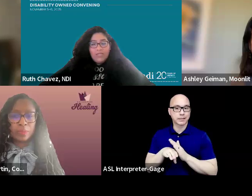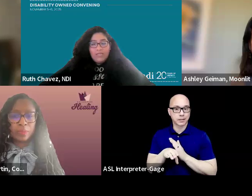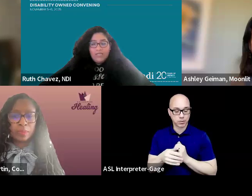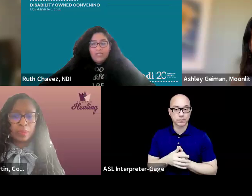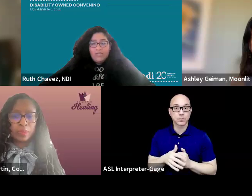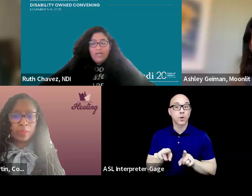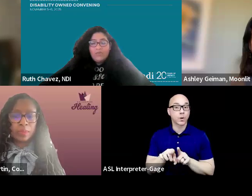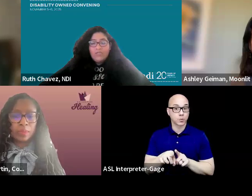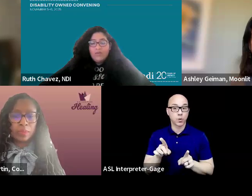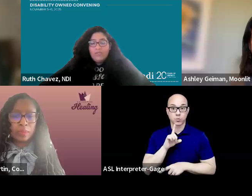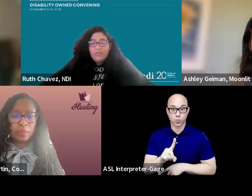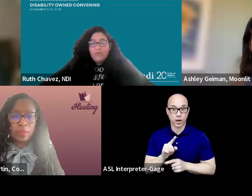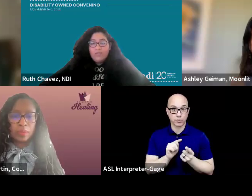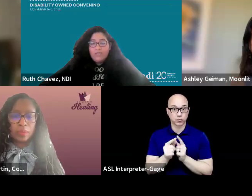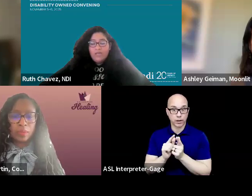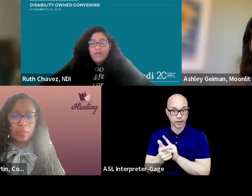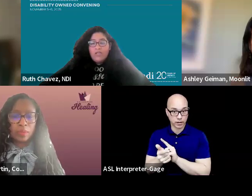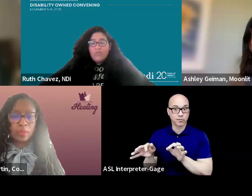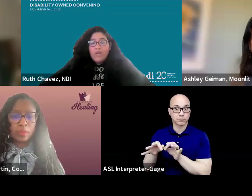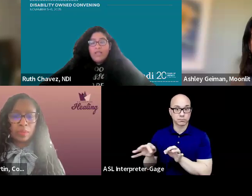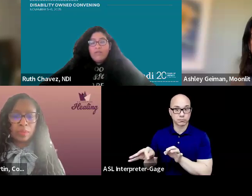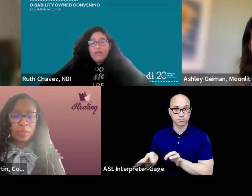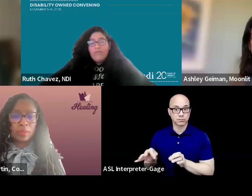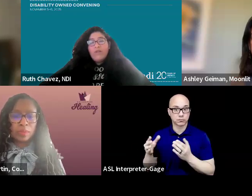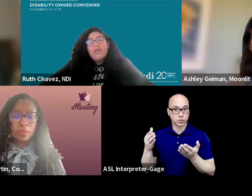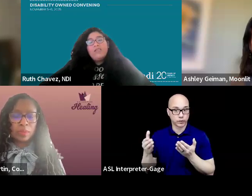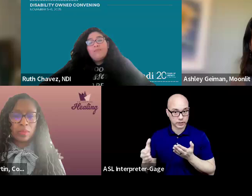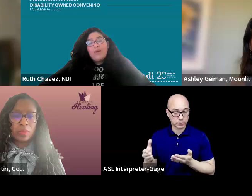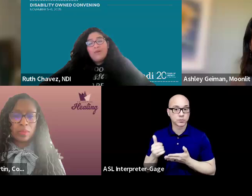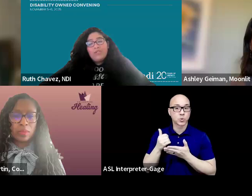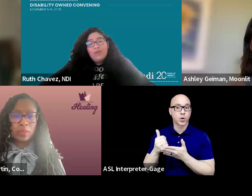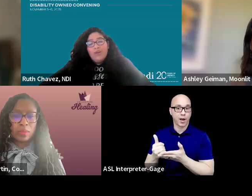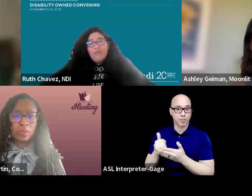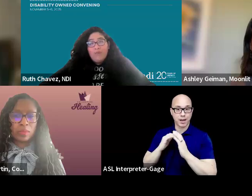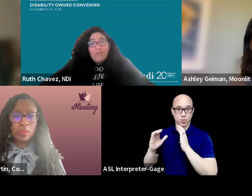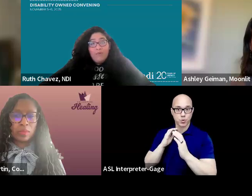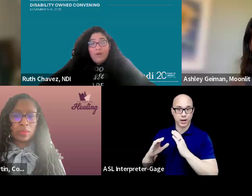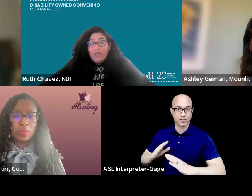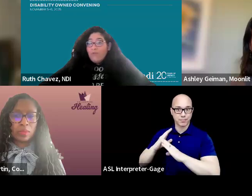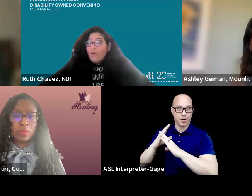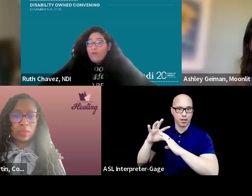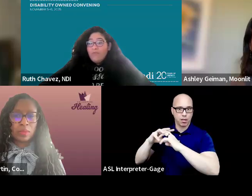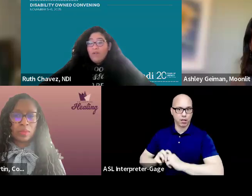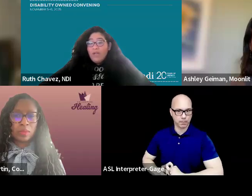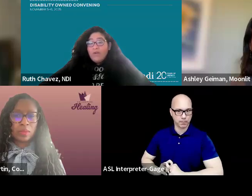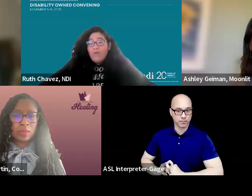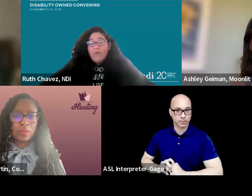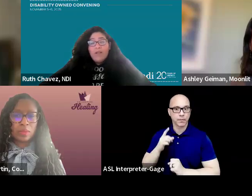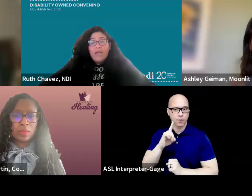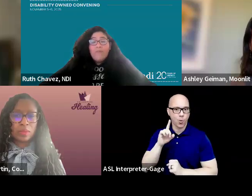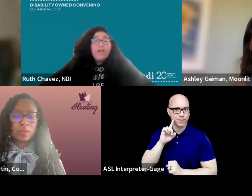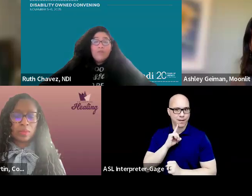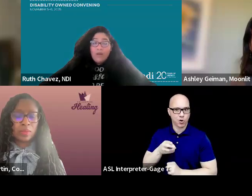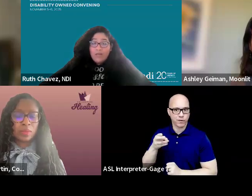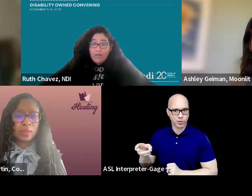real-time translations and transcription services to break down the communication barriers for people who are deaf or hard of hearing